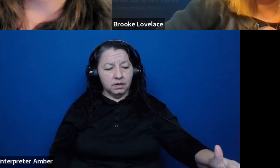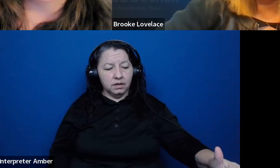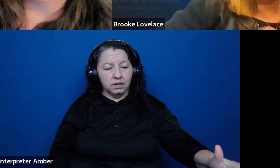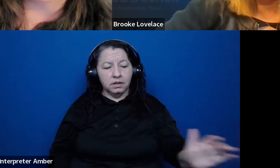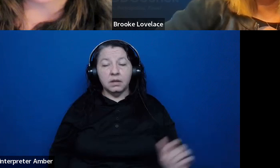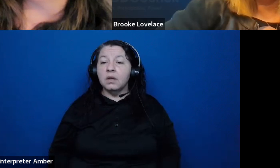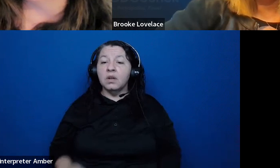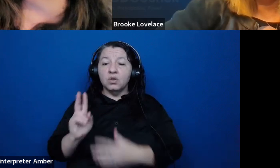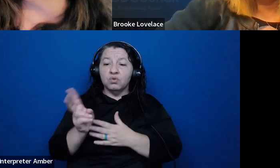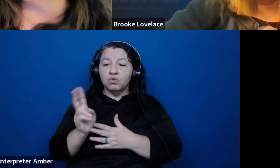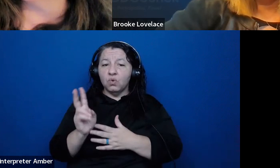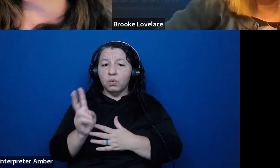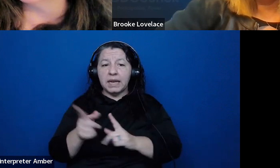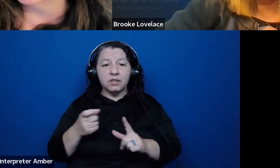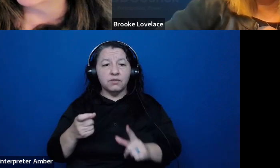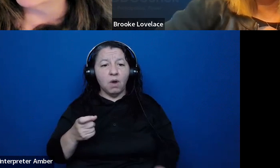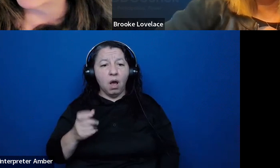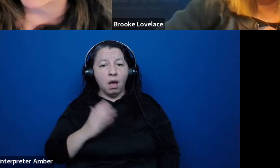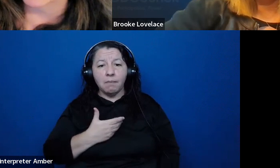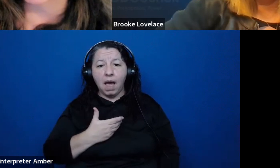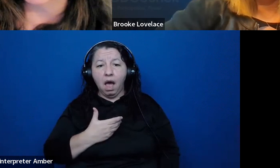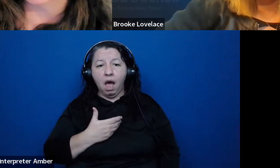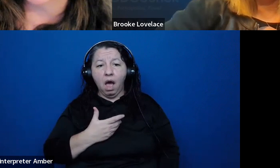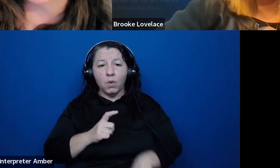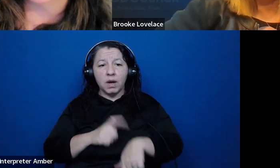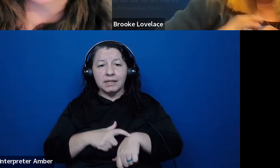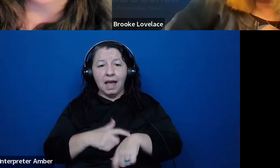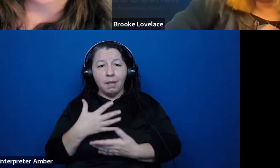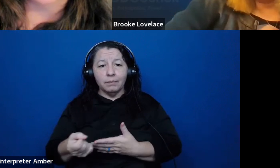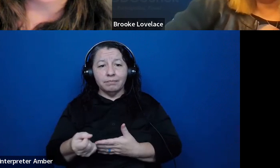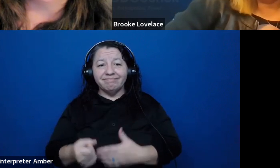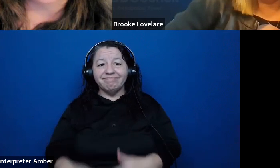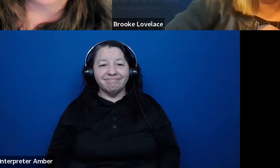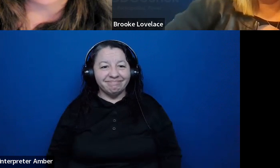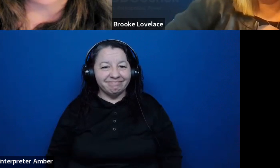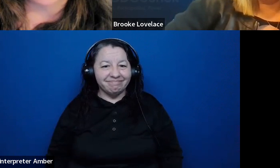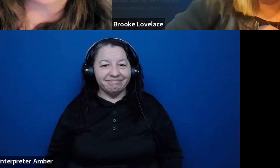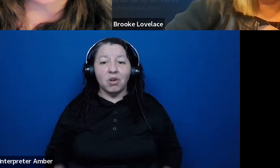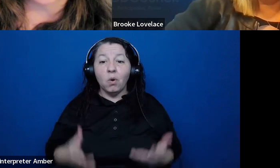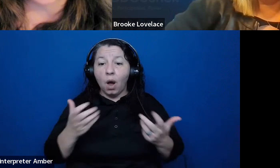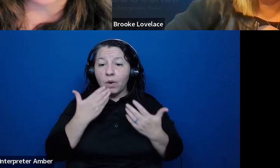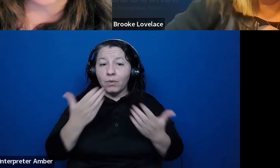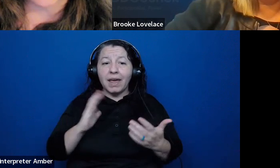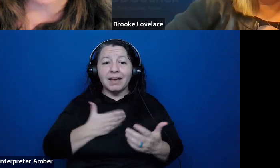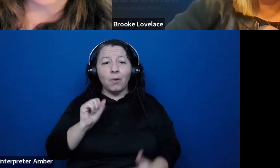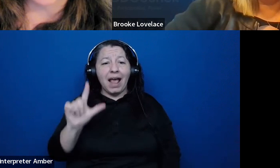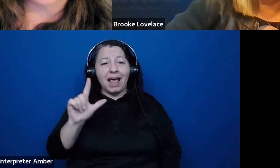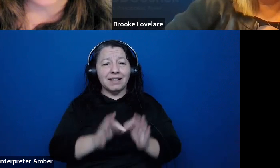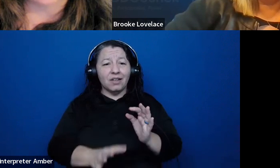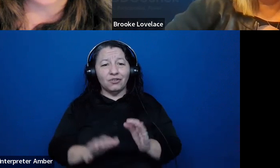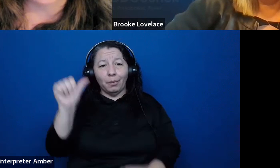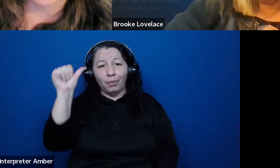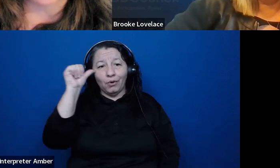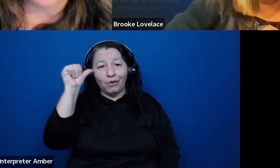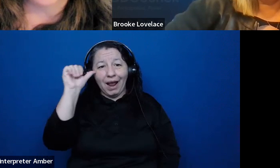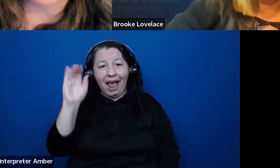from our time, so I do want to thank our ASL interpreter, Amber. Thank